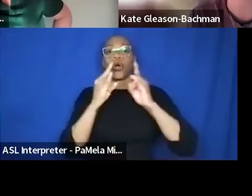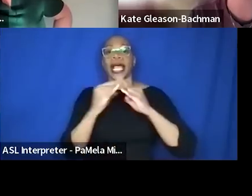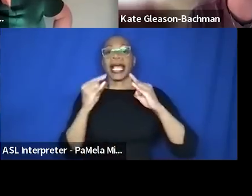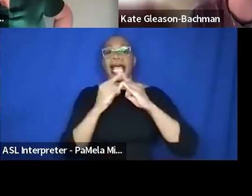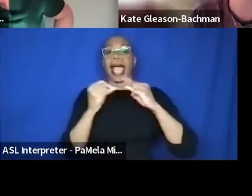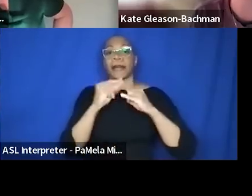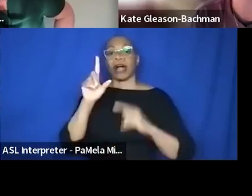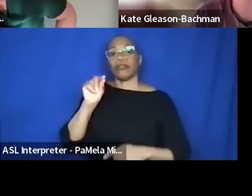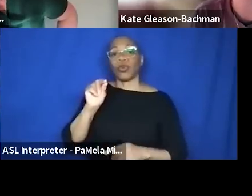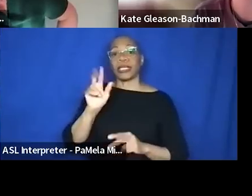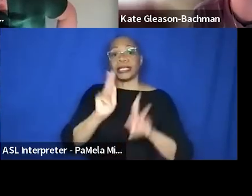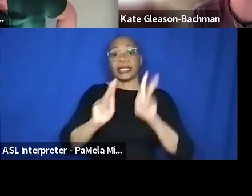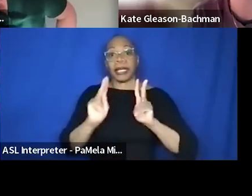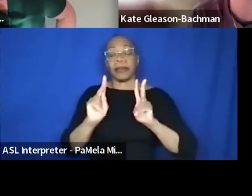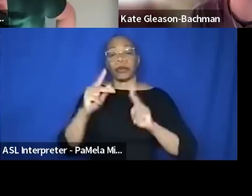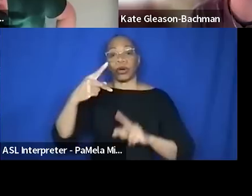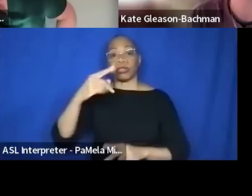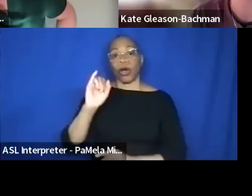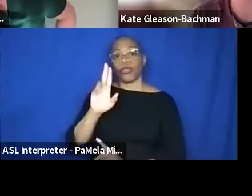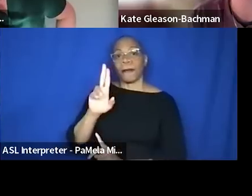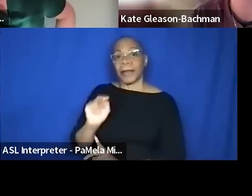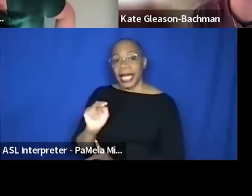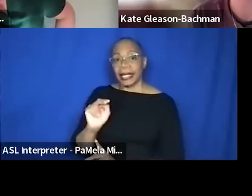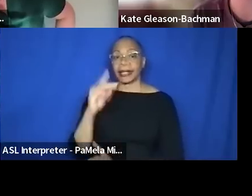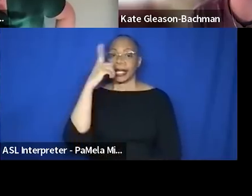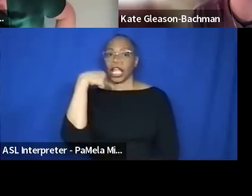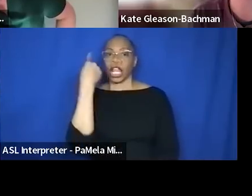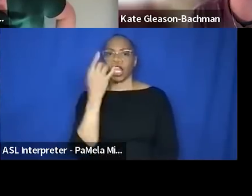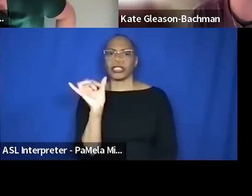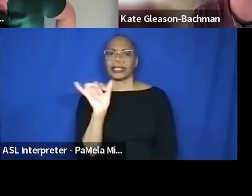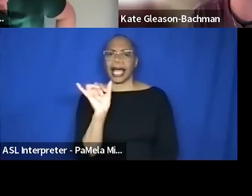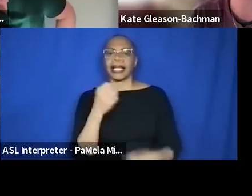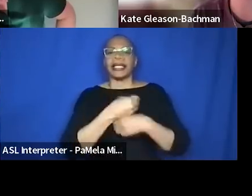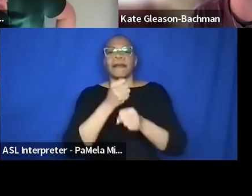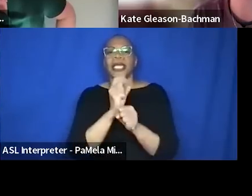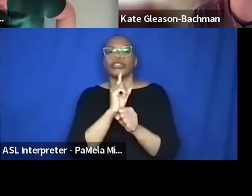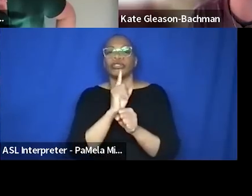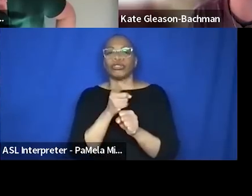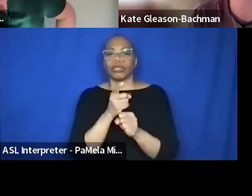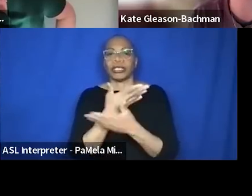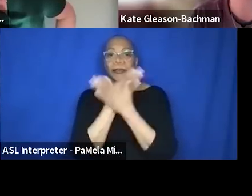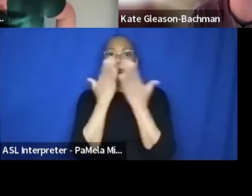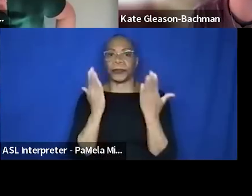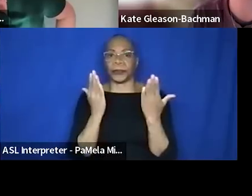there. And so the pin looks like, let me make sure there's no